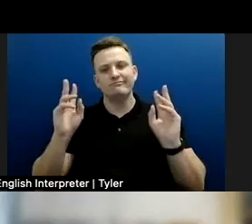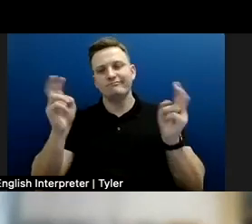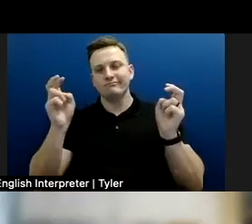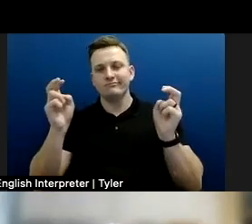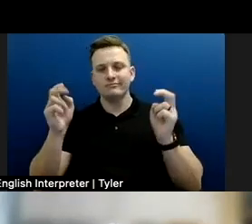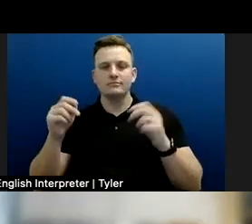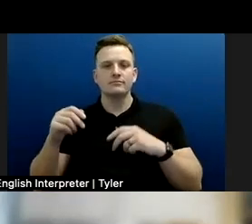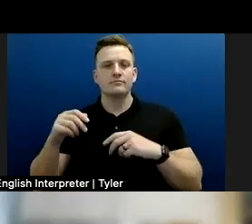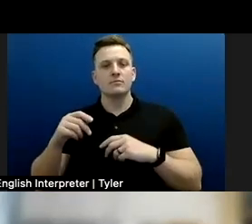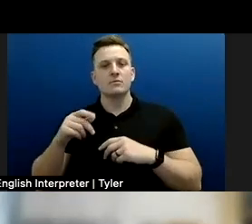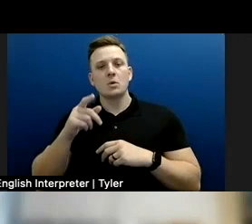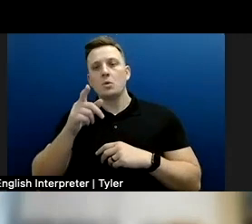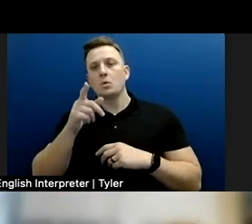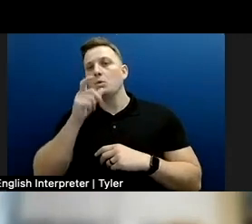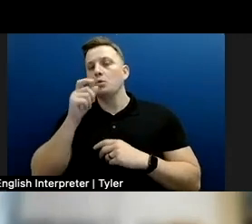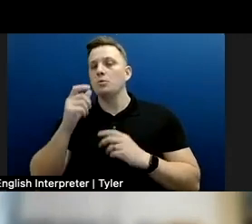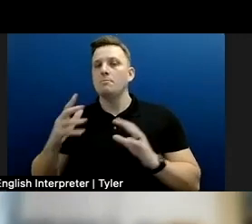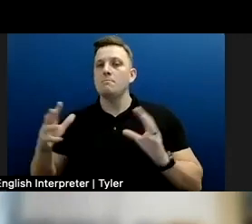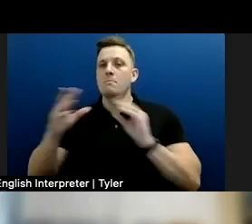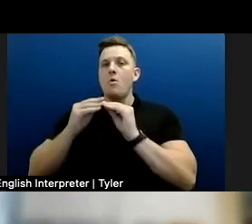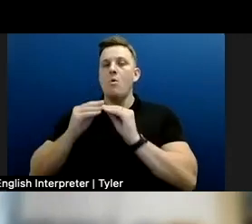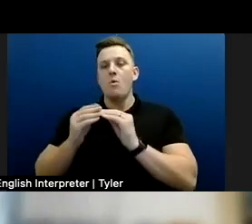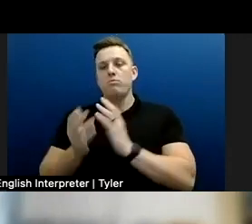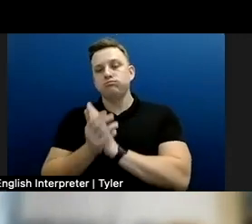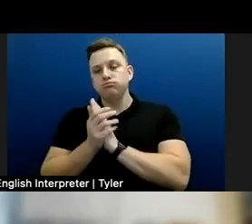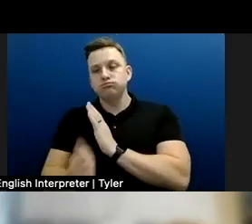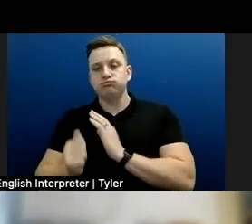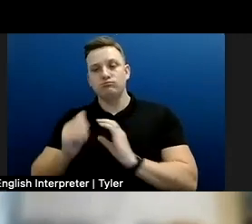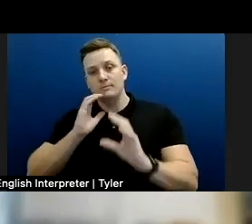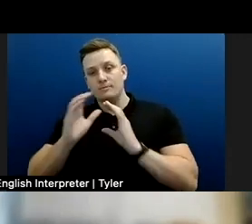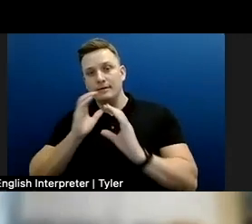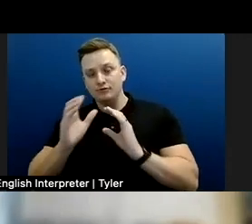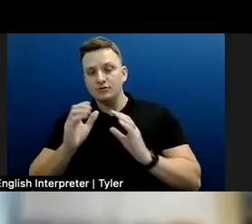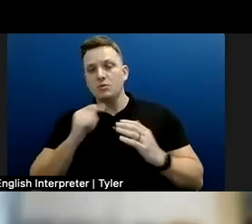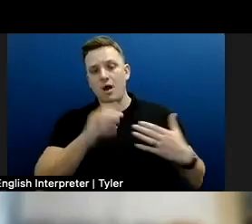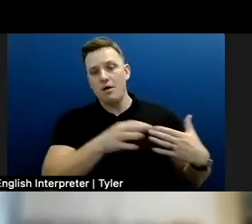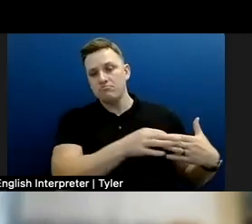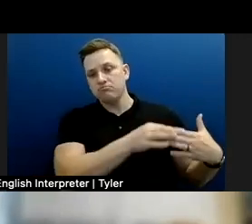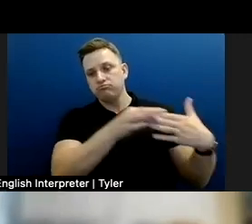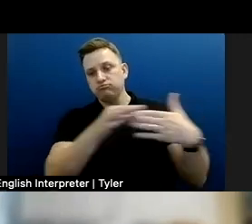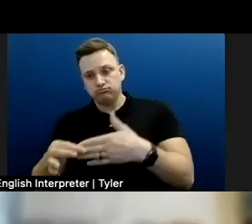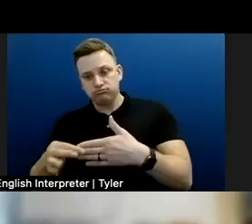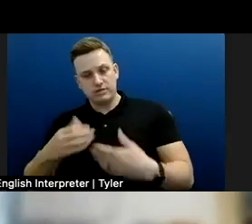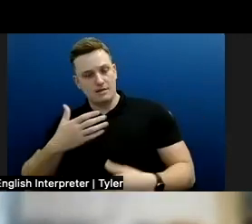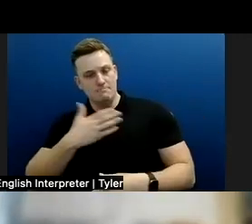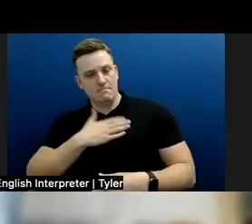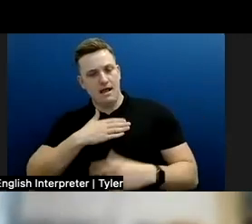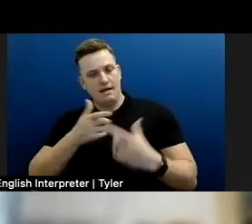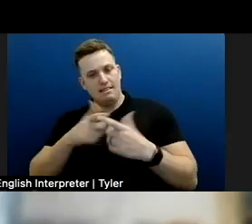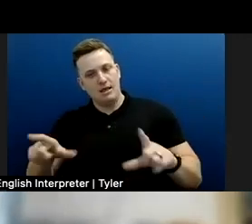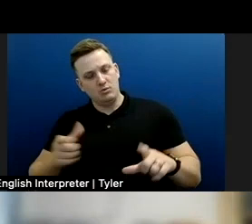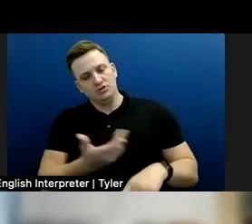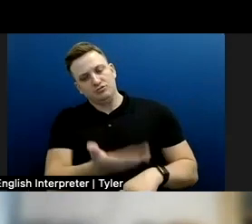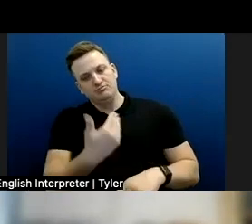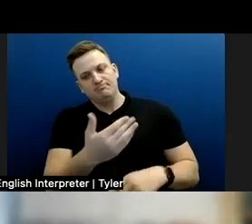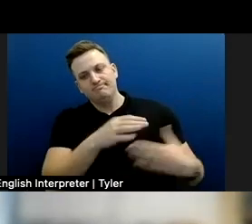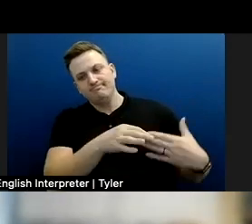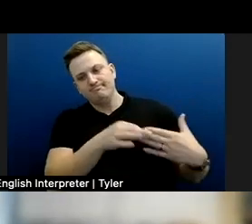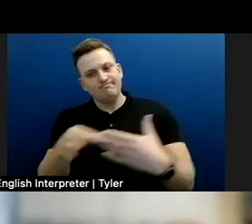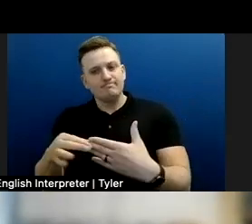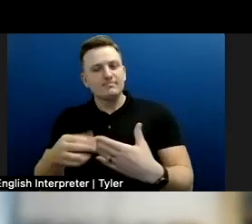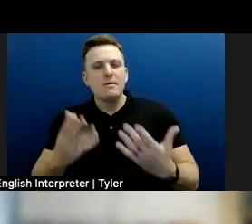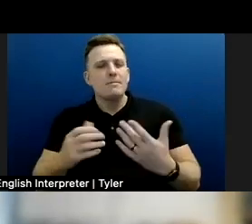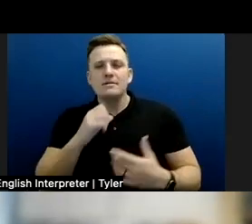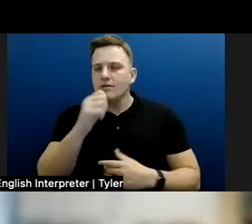competent communication partner, perhaps that's not the best model for us now to